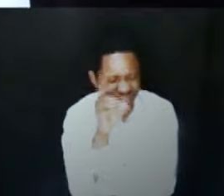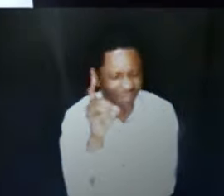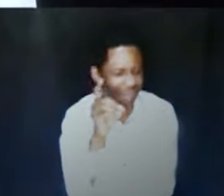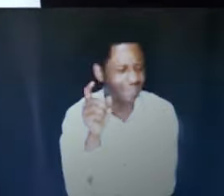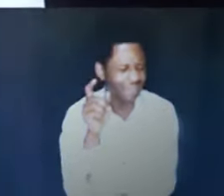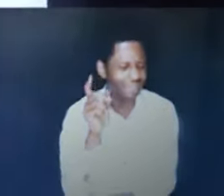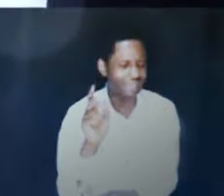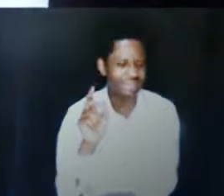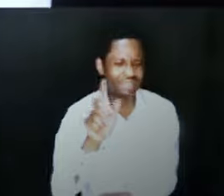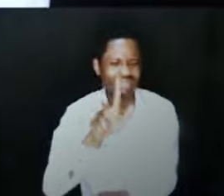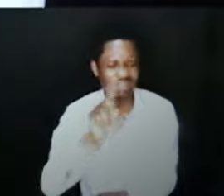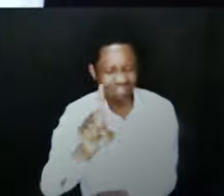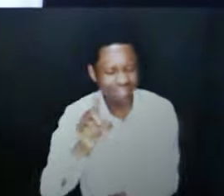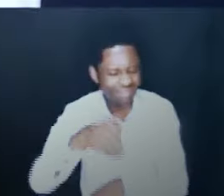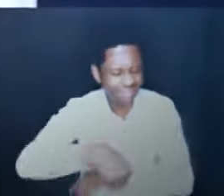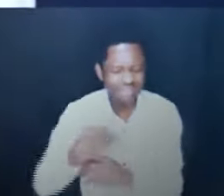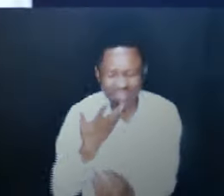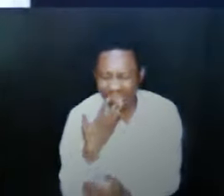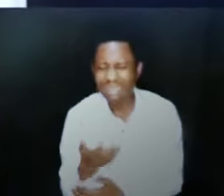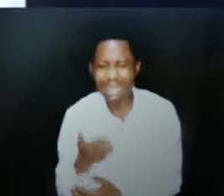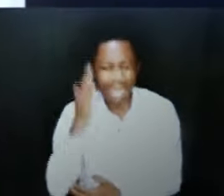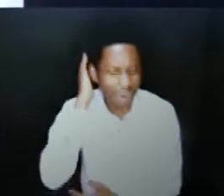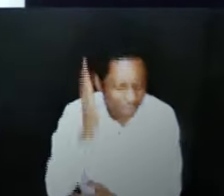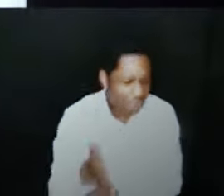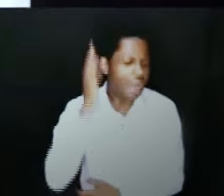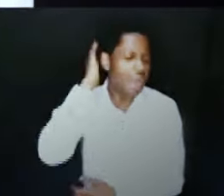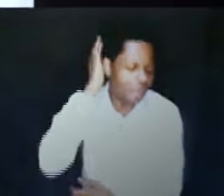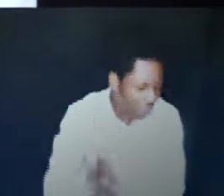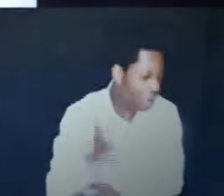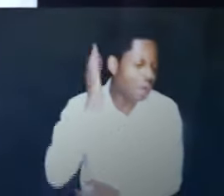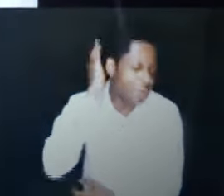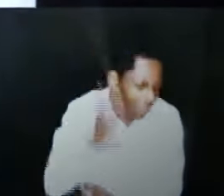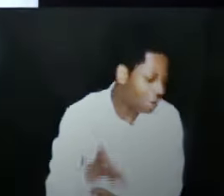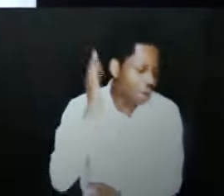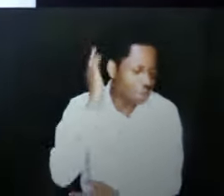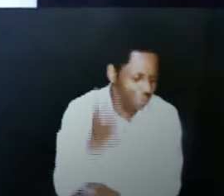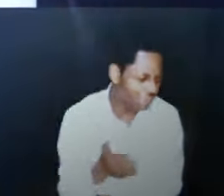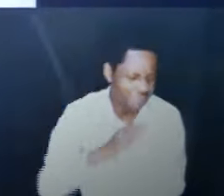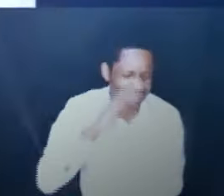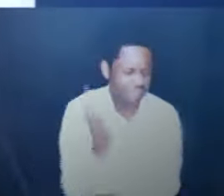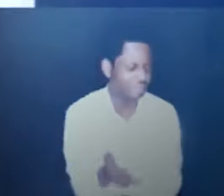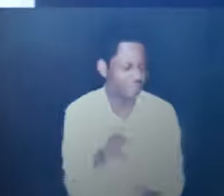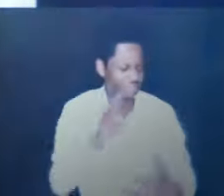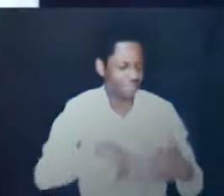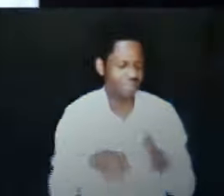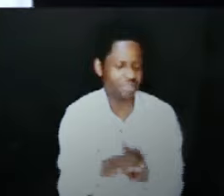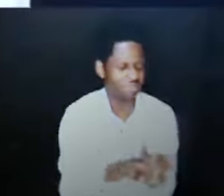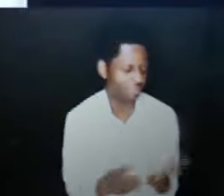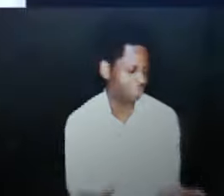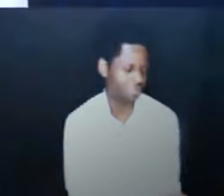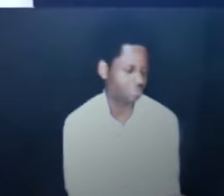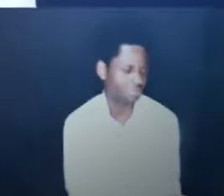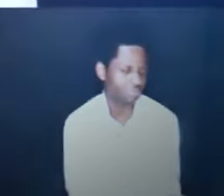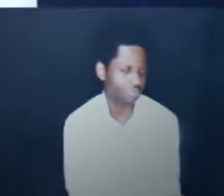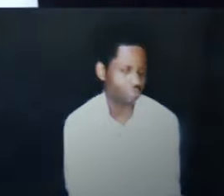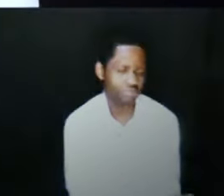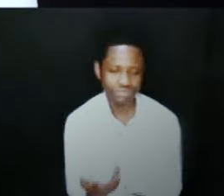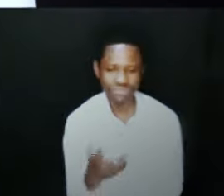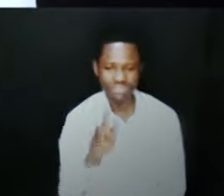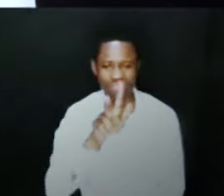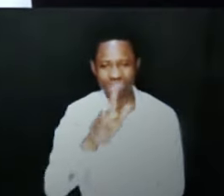I will read the Bible, but they never read one chapter for 365 days.